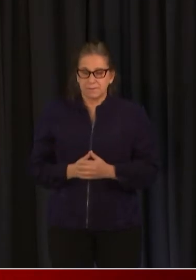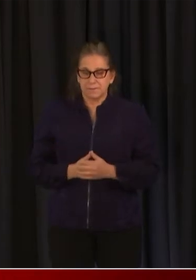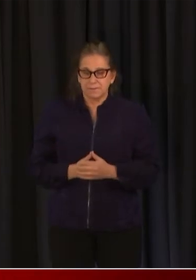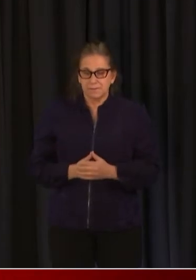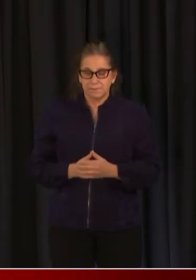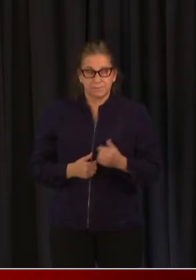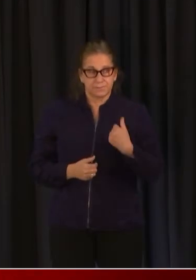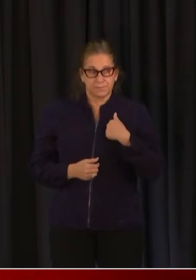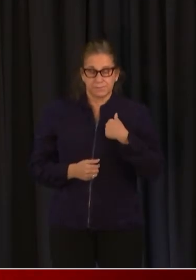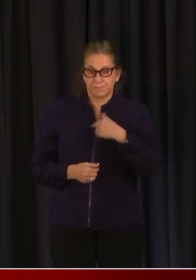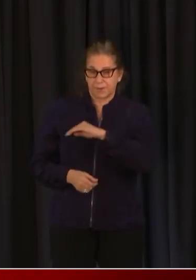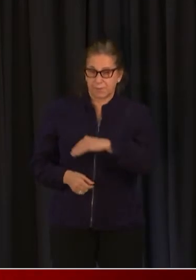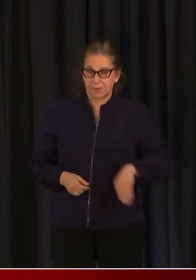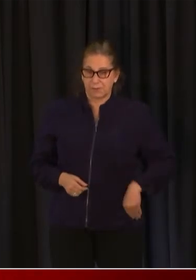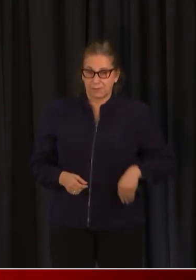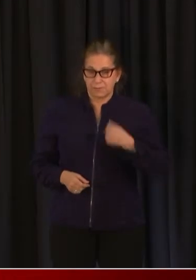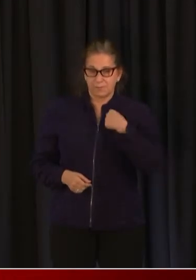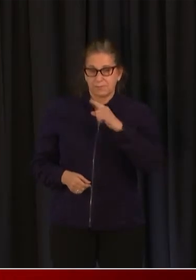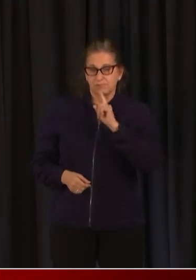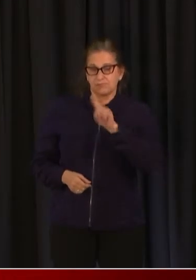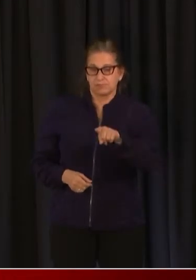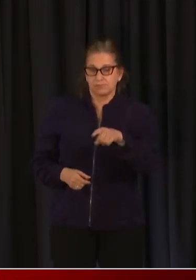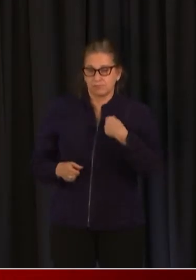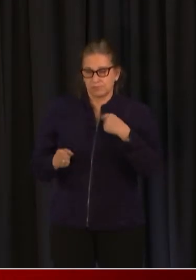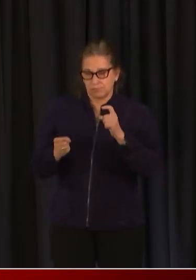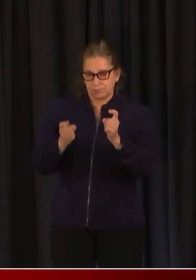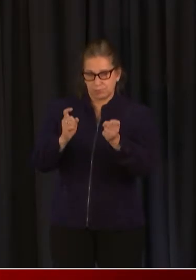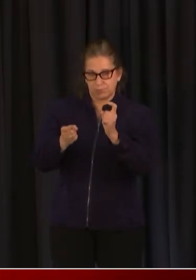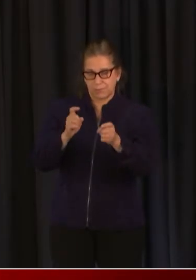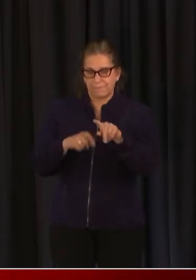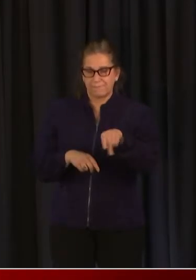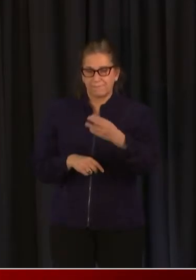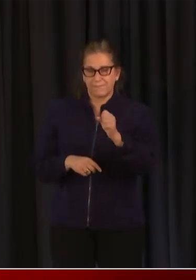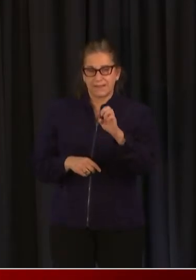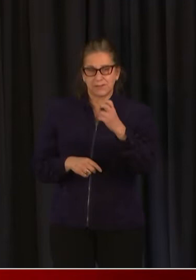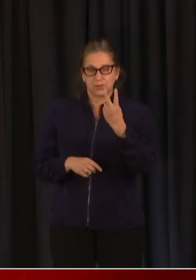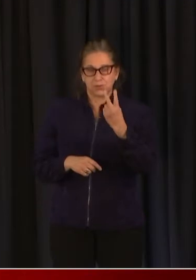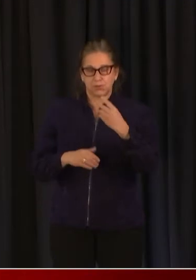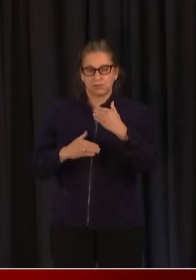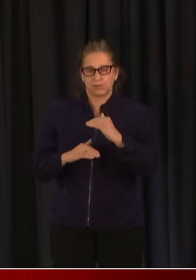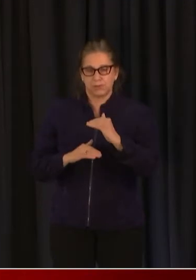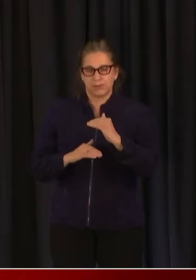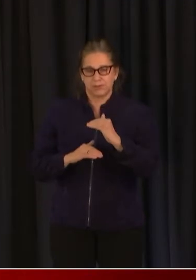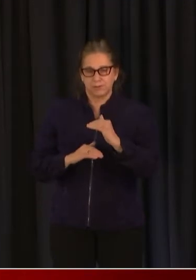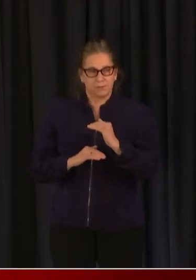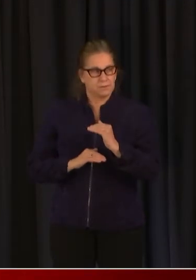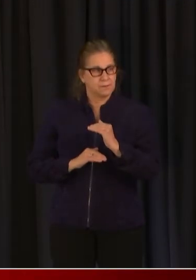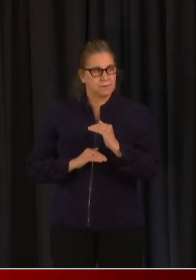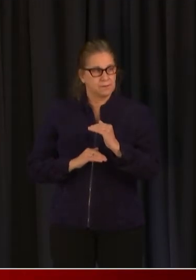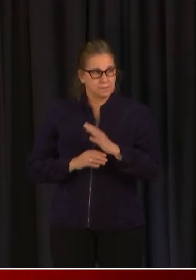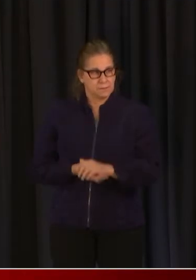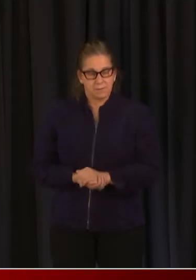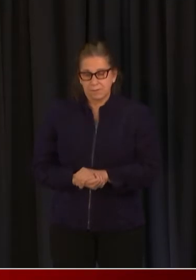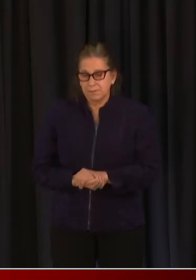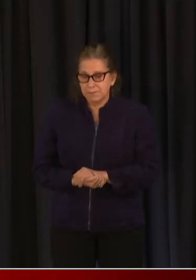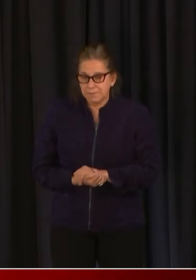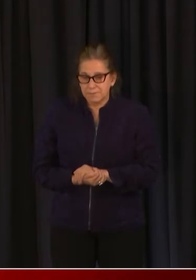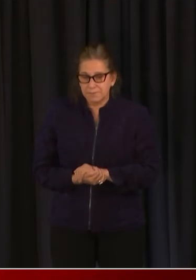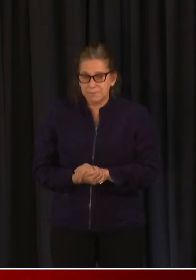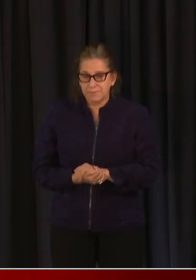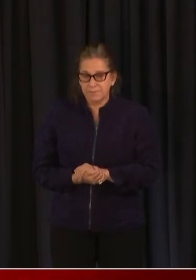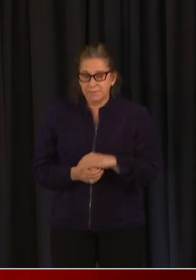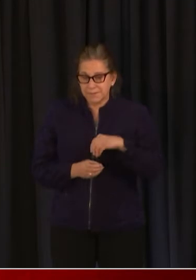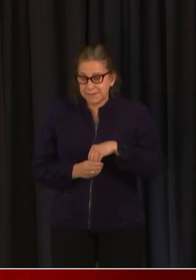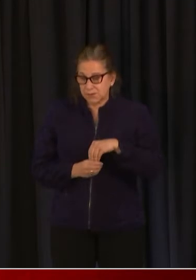order that modifies our phase 2 restrictions. The mayor's order will include the following. The